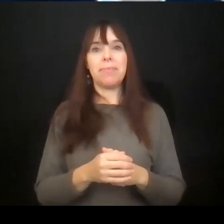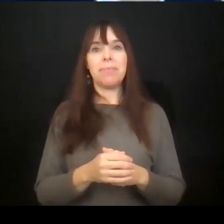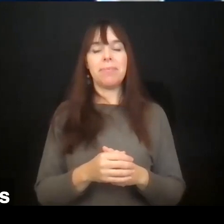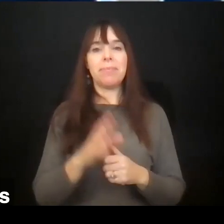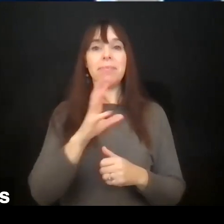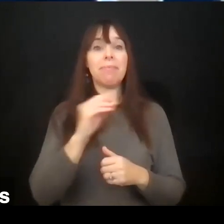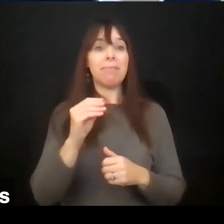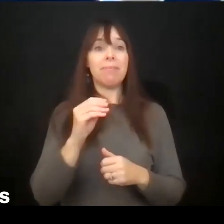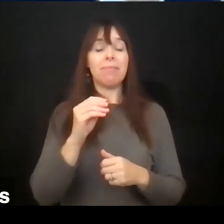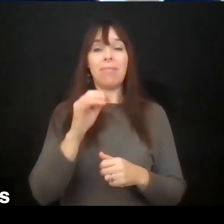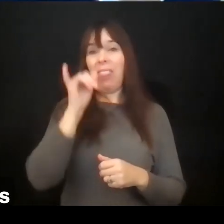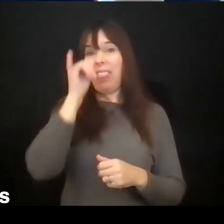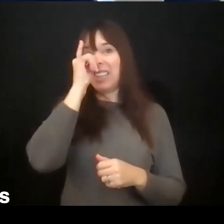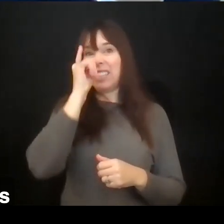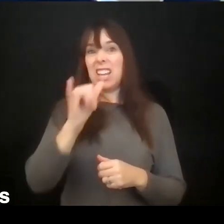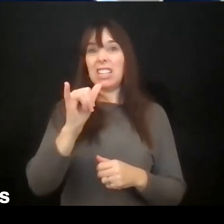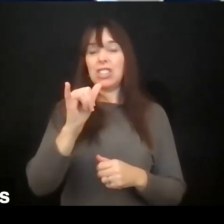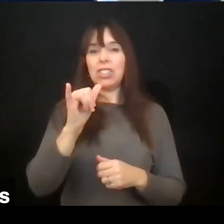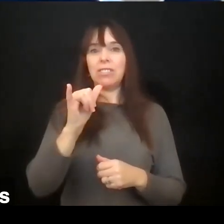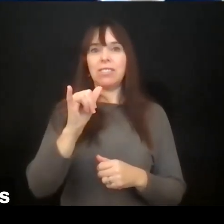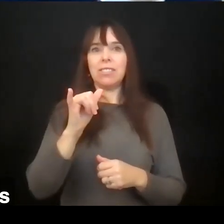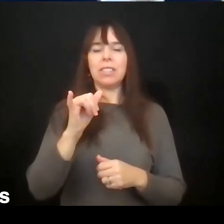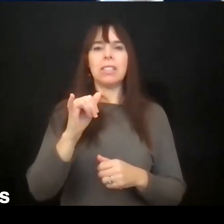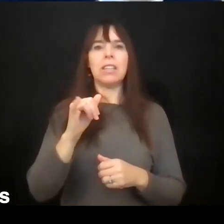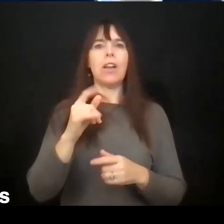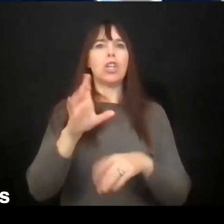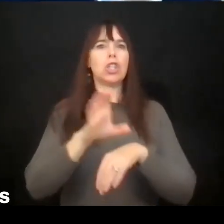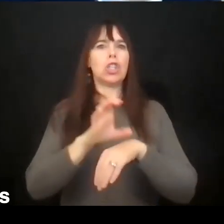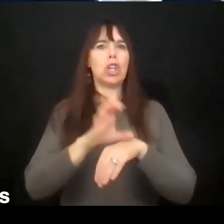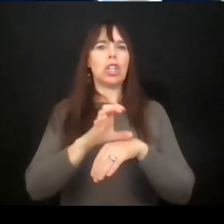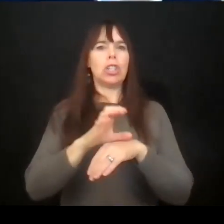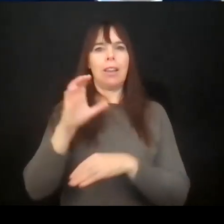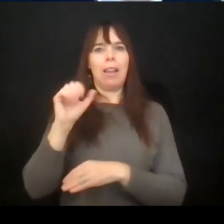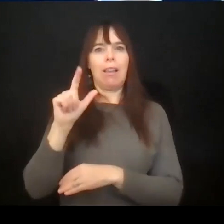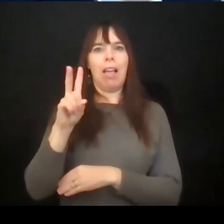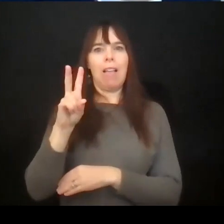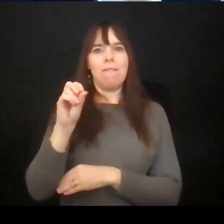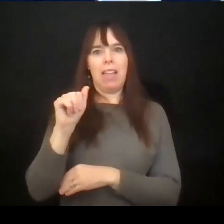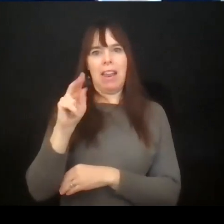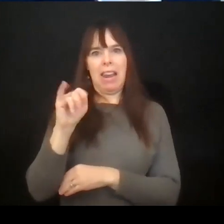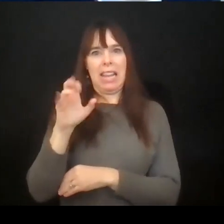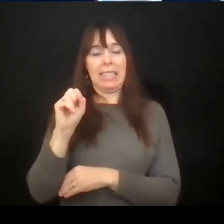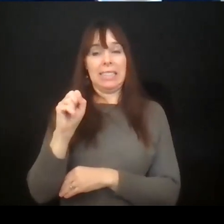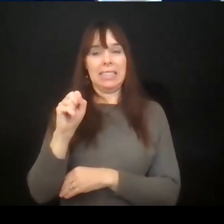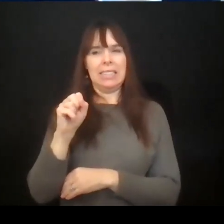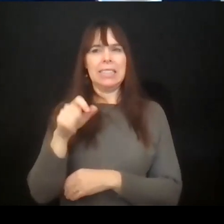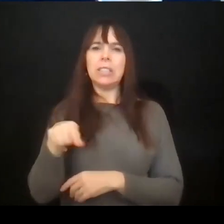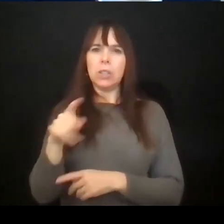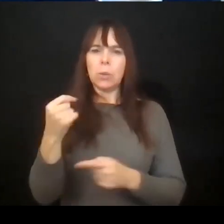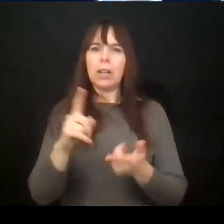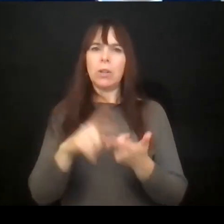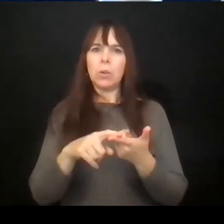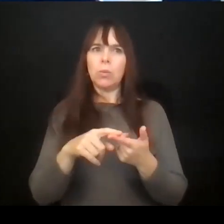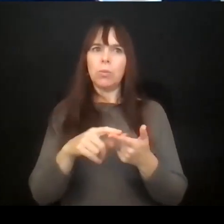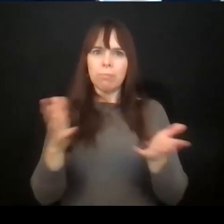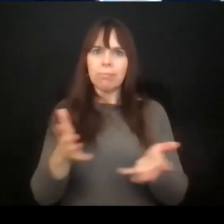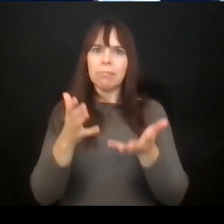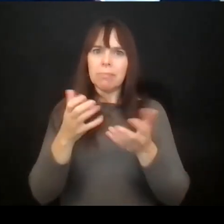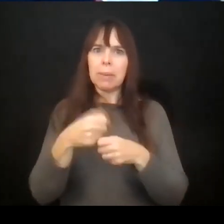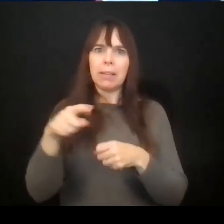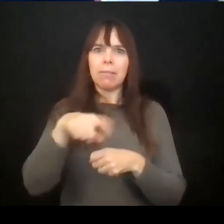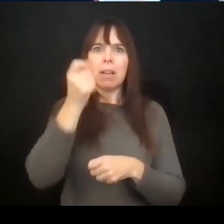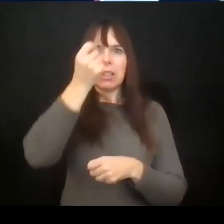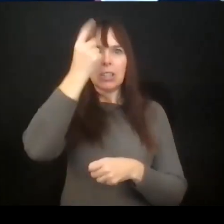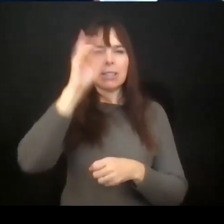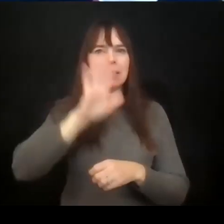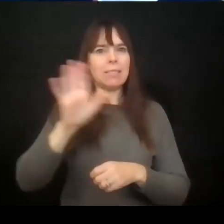the Dutch Calvinists urged the people of the land to